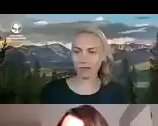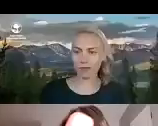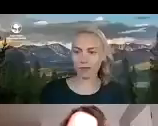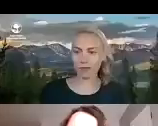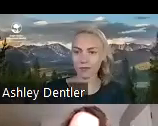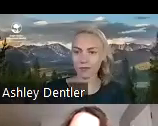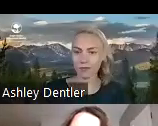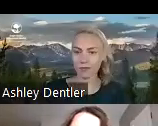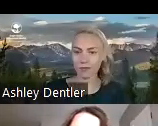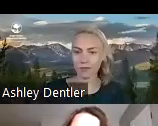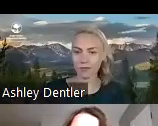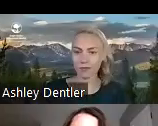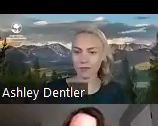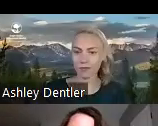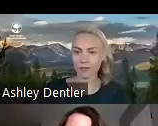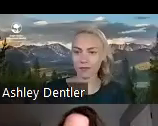We have started the meeting,